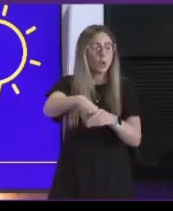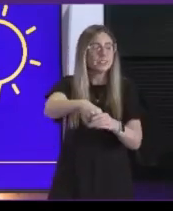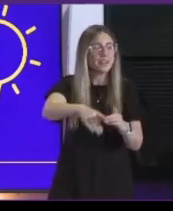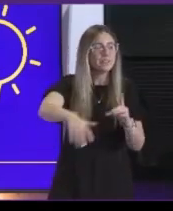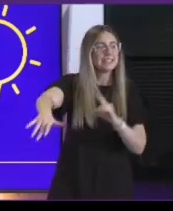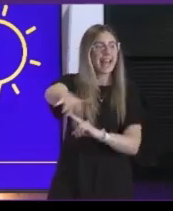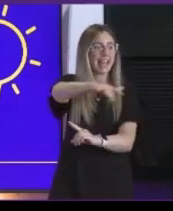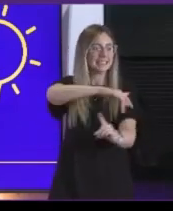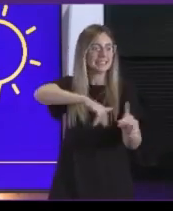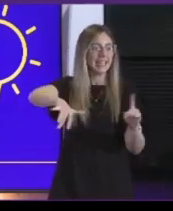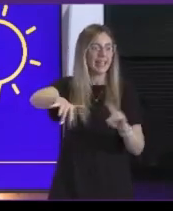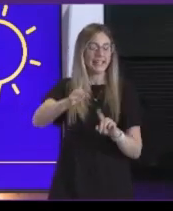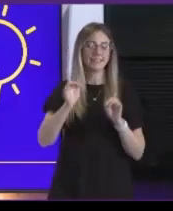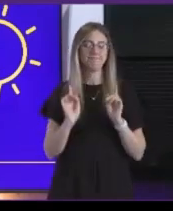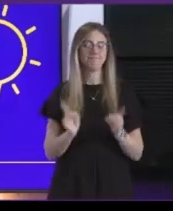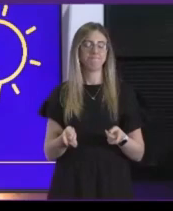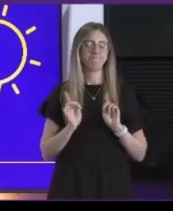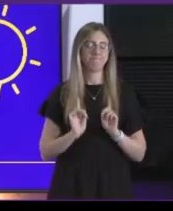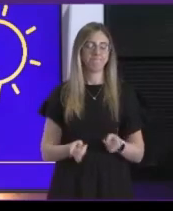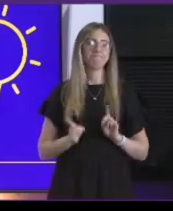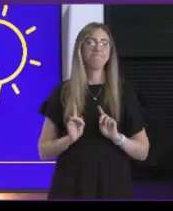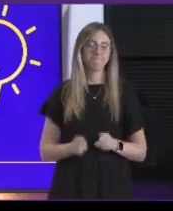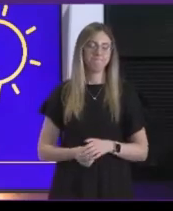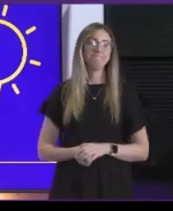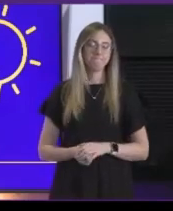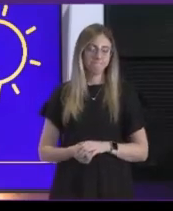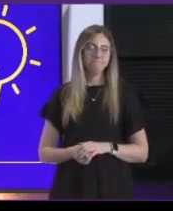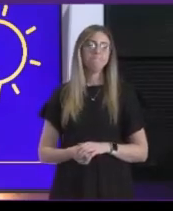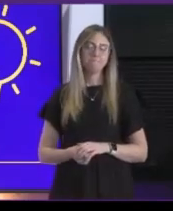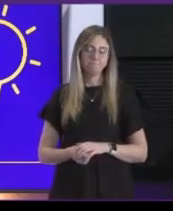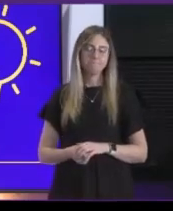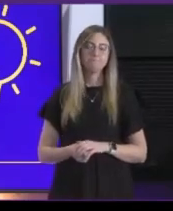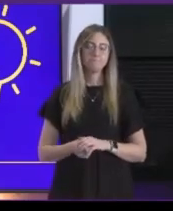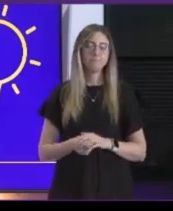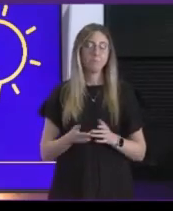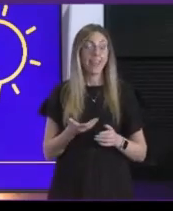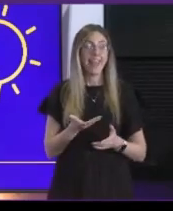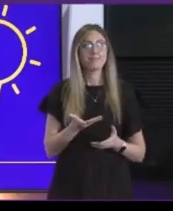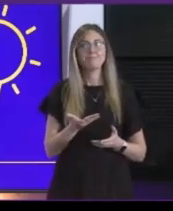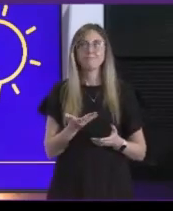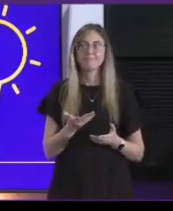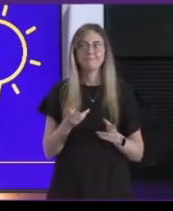piece. I think it's very much a learn by seeing